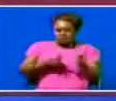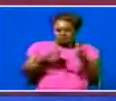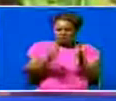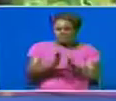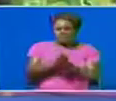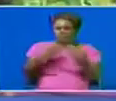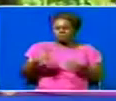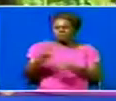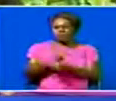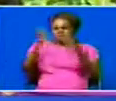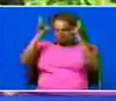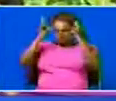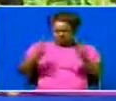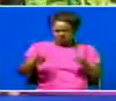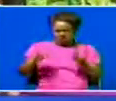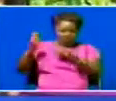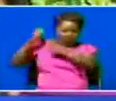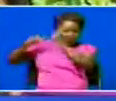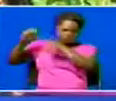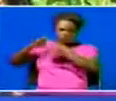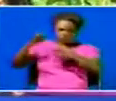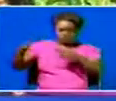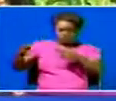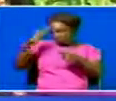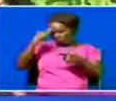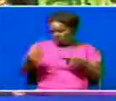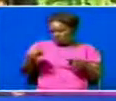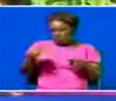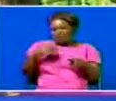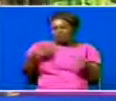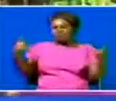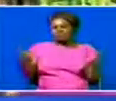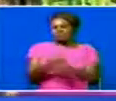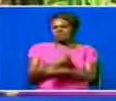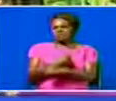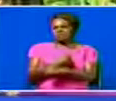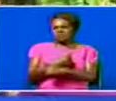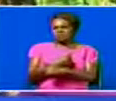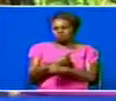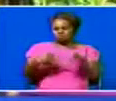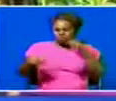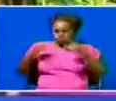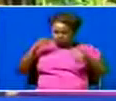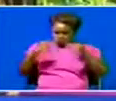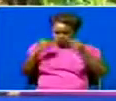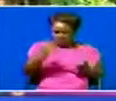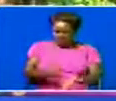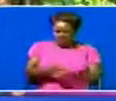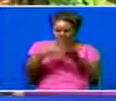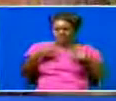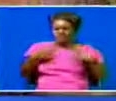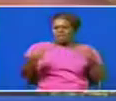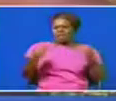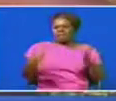consumers. Okay, tuliamua traditional vegetables kwa sababu hizi ziko na different types of nutrients ambazo zinasaidia